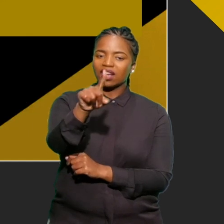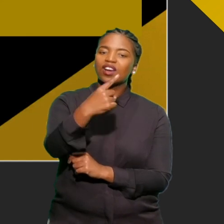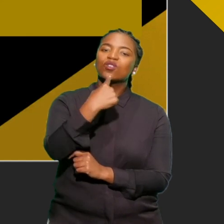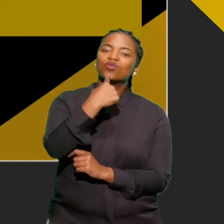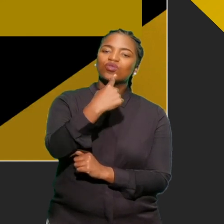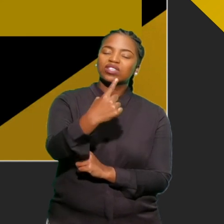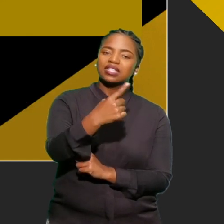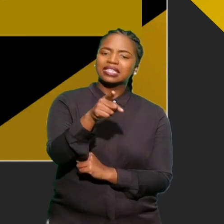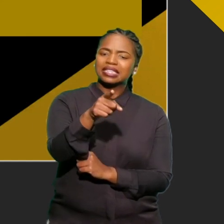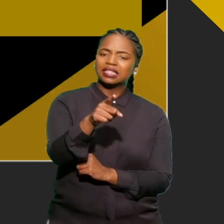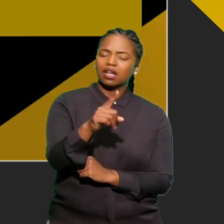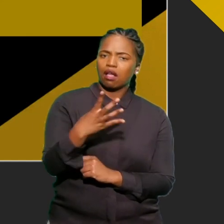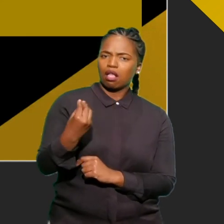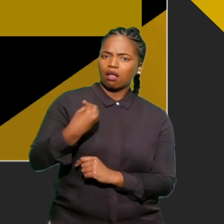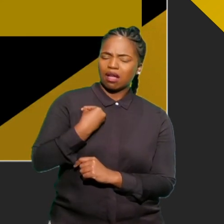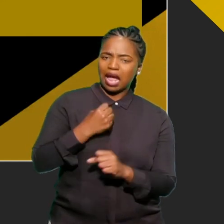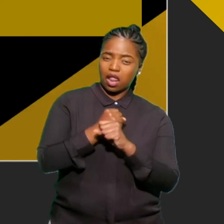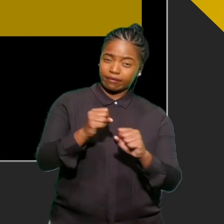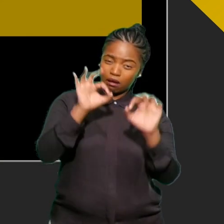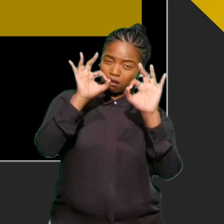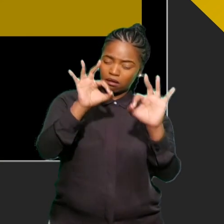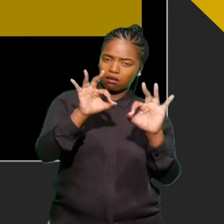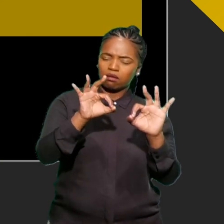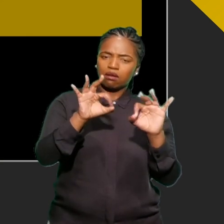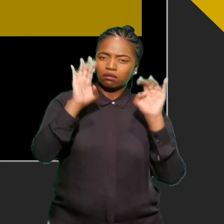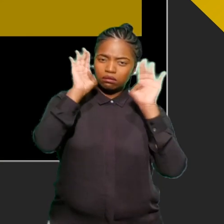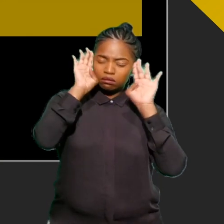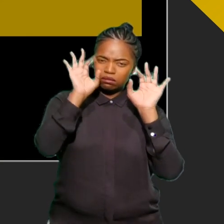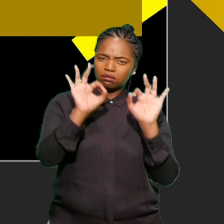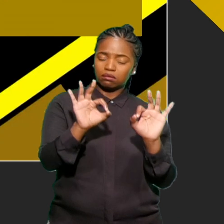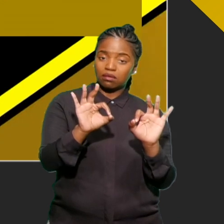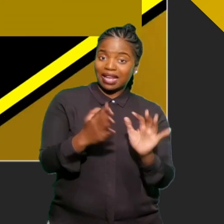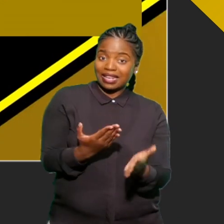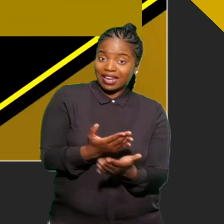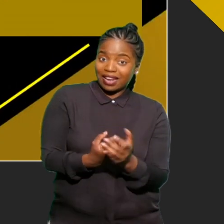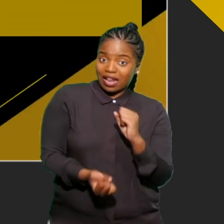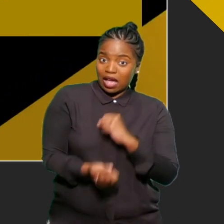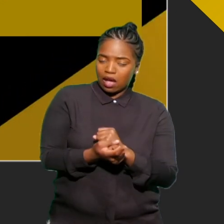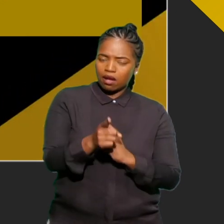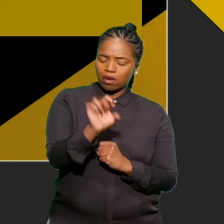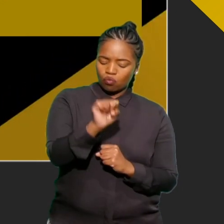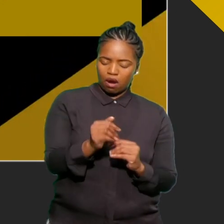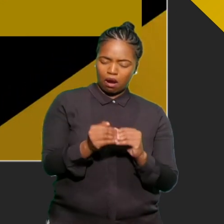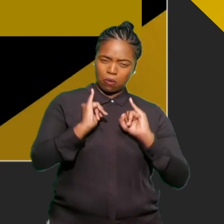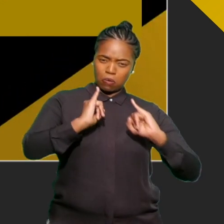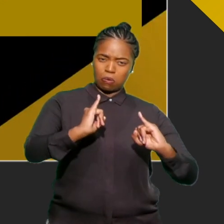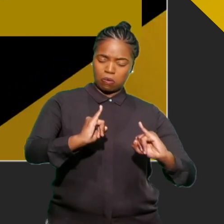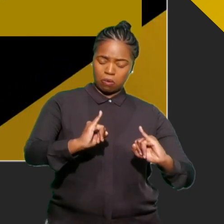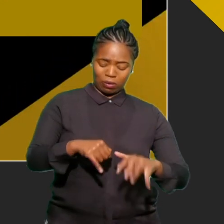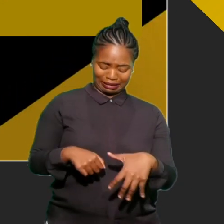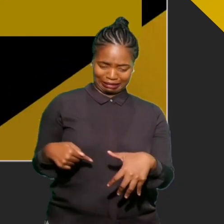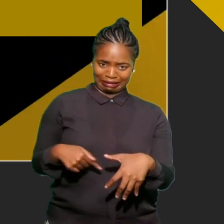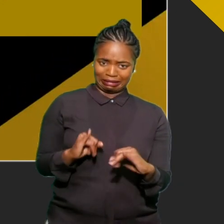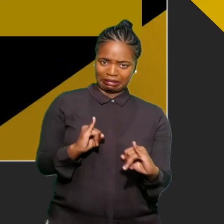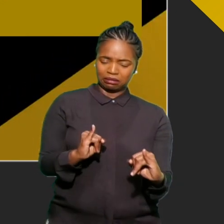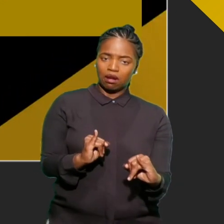Too often teens do not seek adequate medical care during their pregnancy, which can result in moderate to severe complications. The